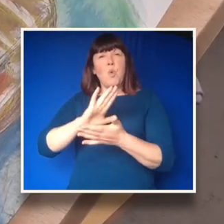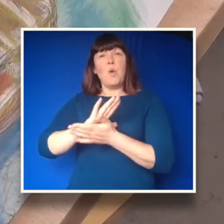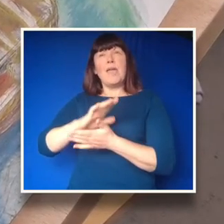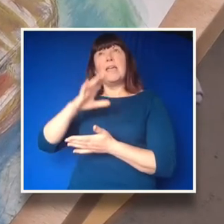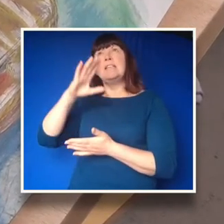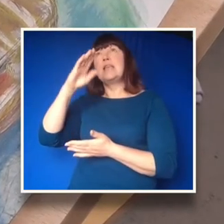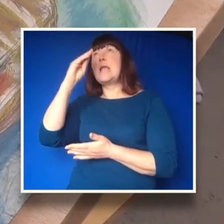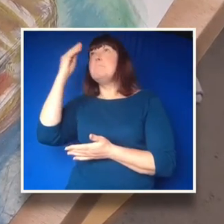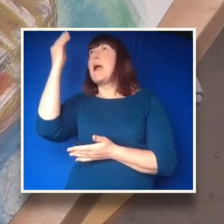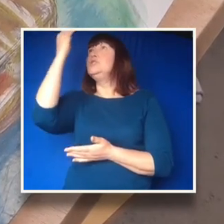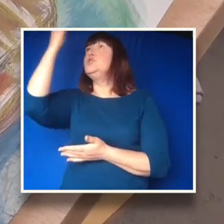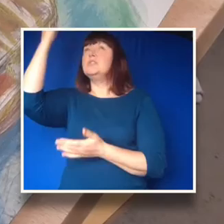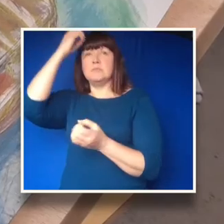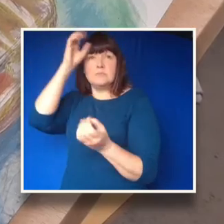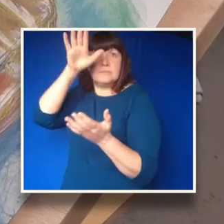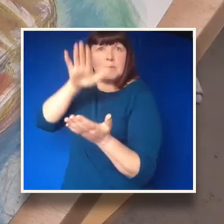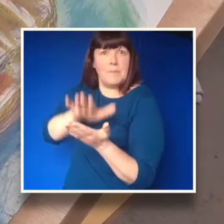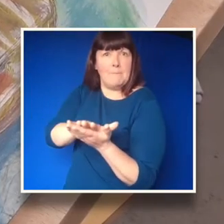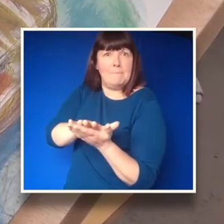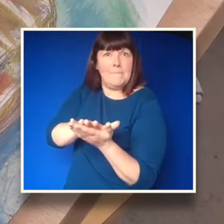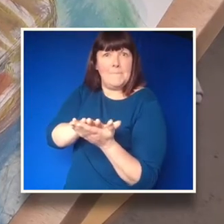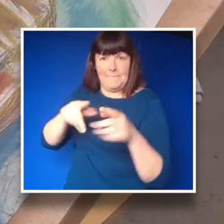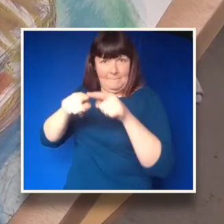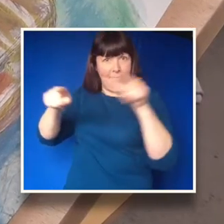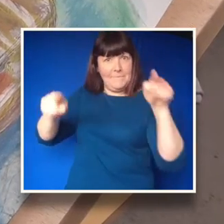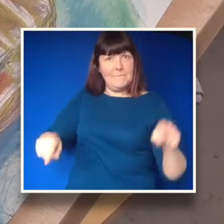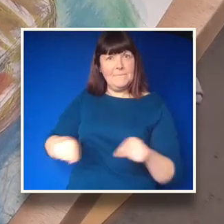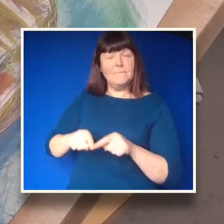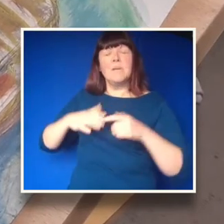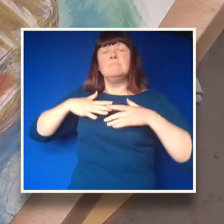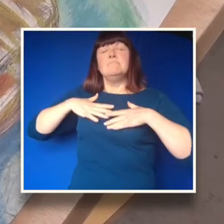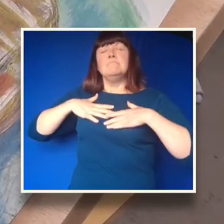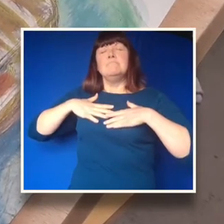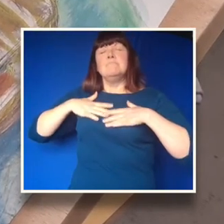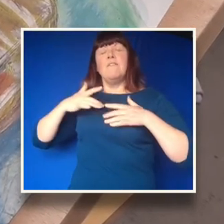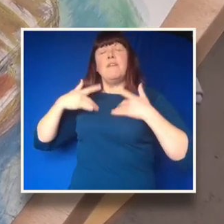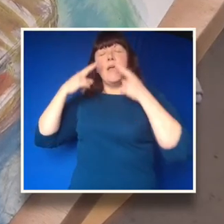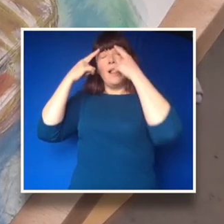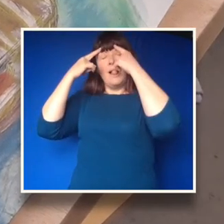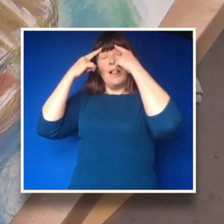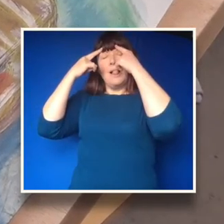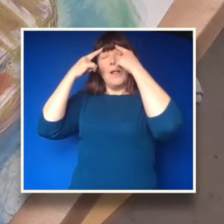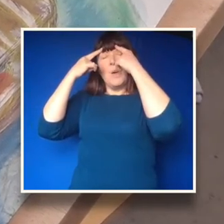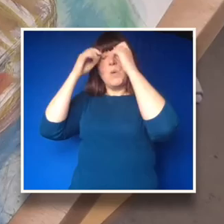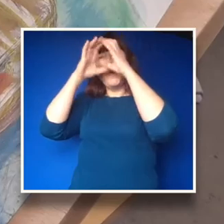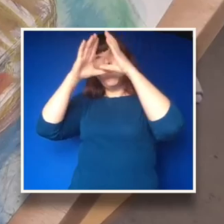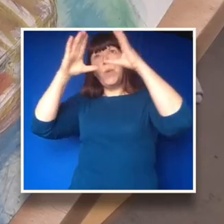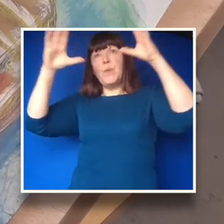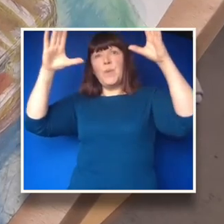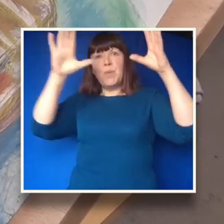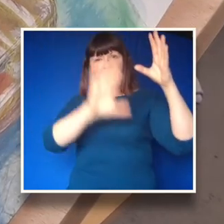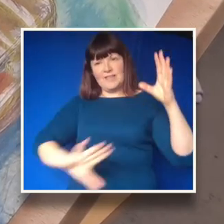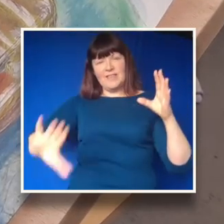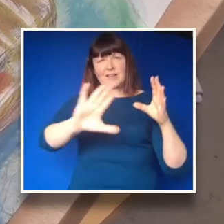and just transporting myself in this kind of escapism kind of way to this fantasy land,